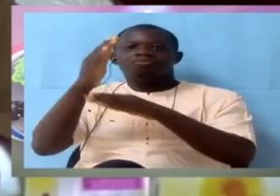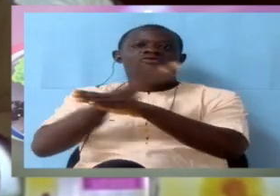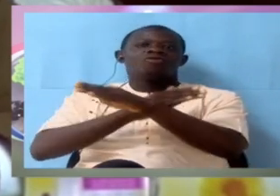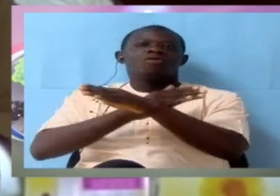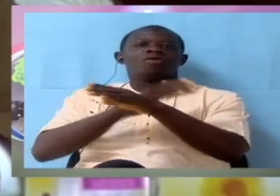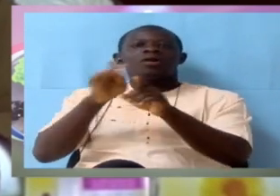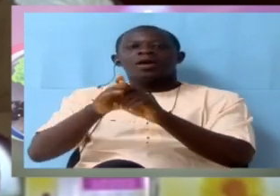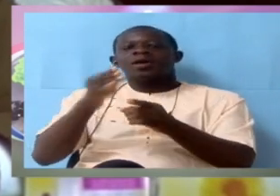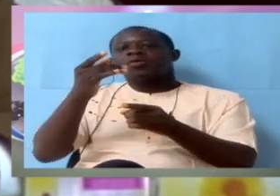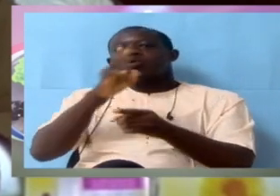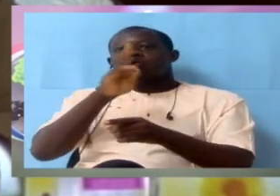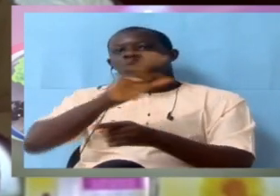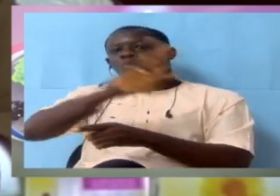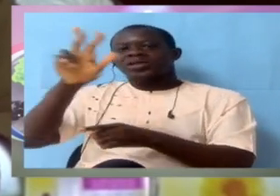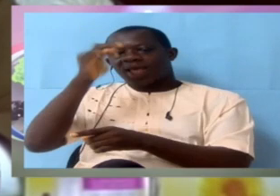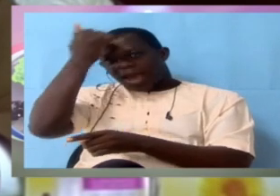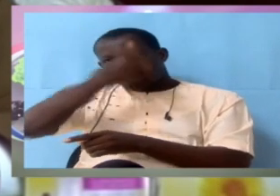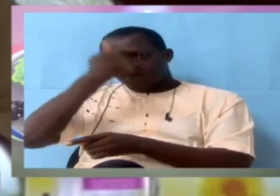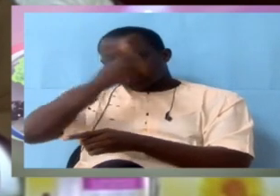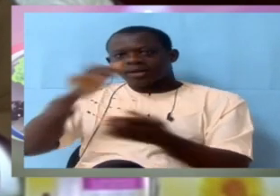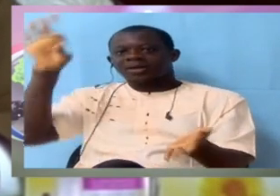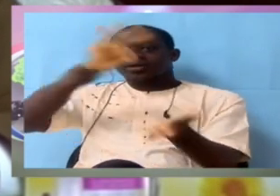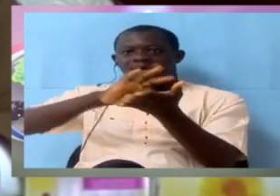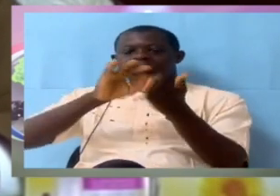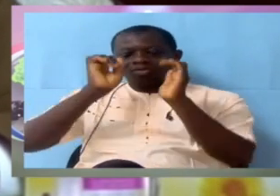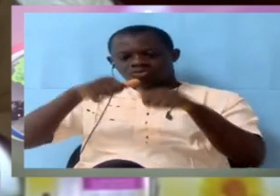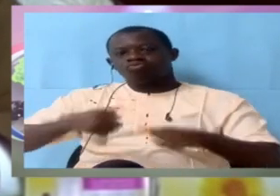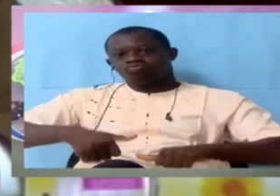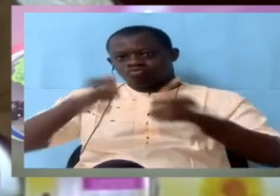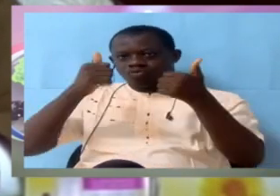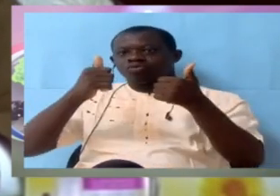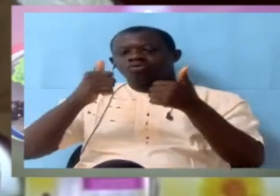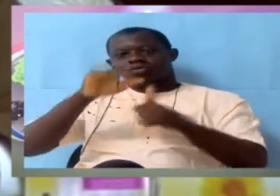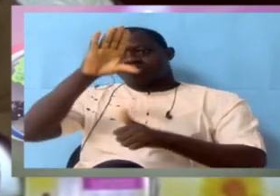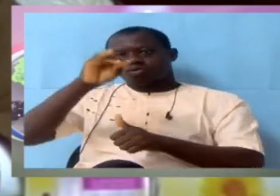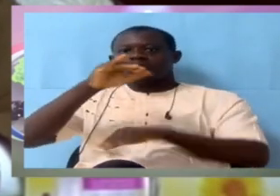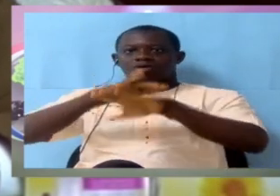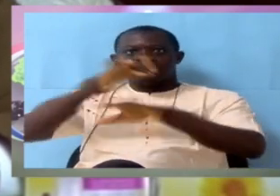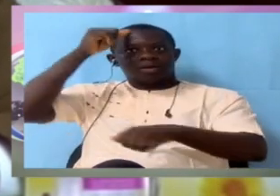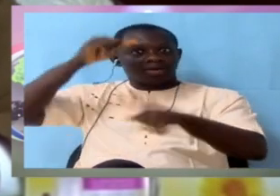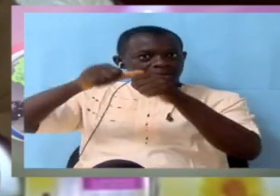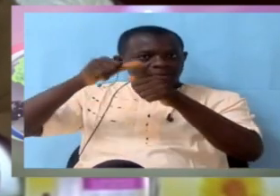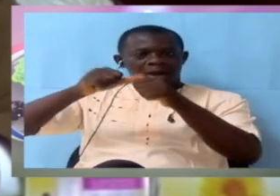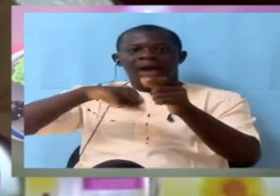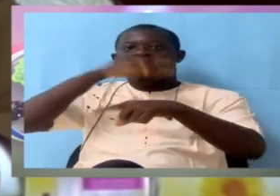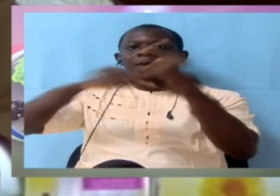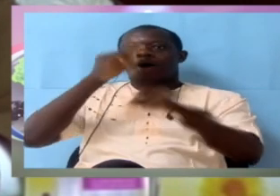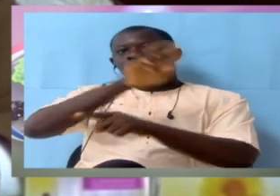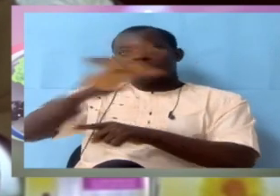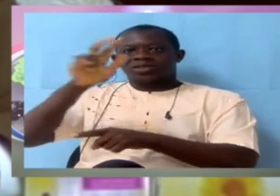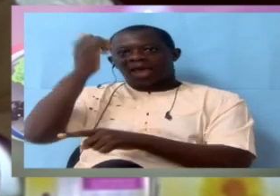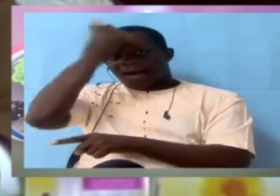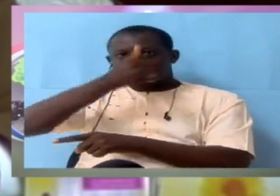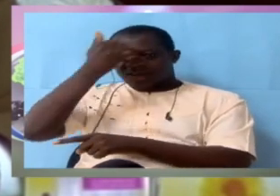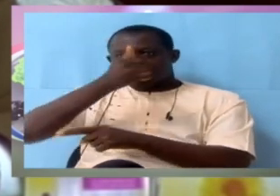be it would be good to just remember them on a very difficult day